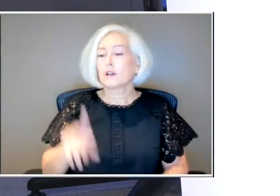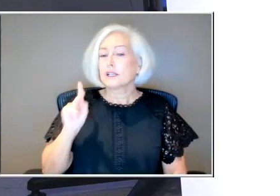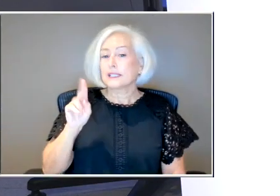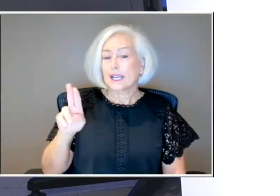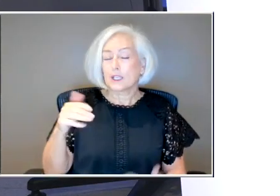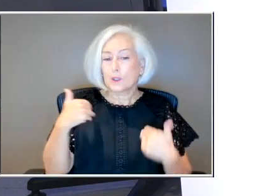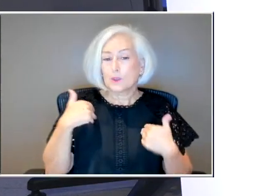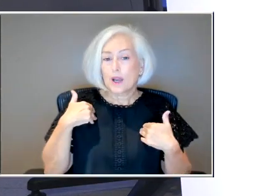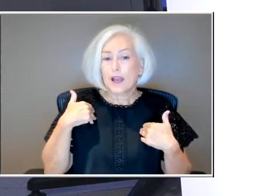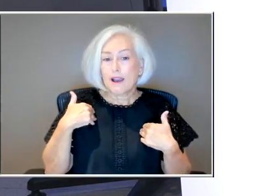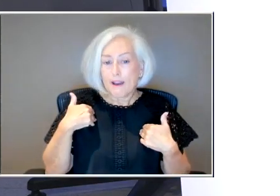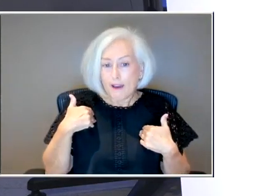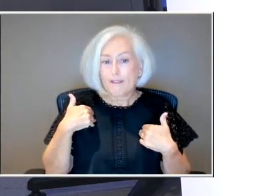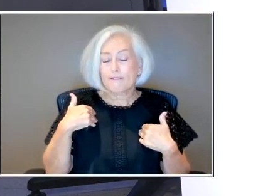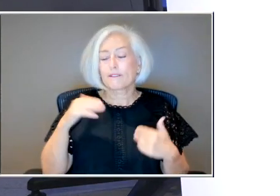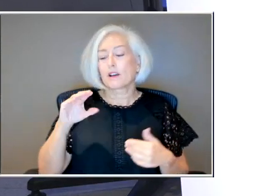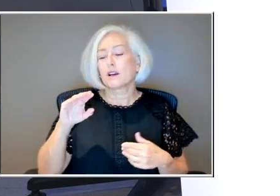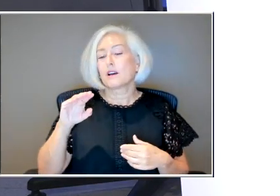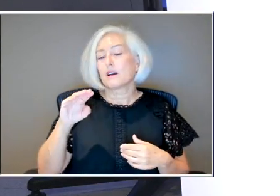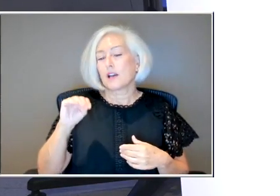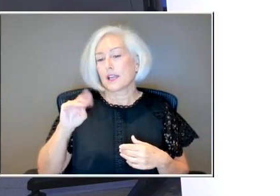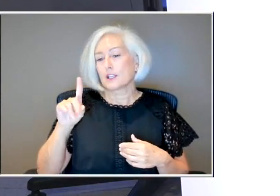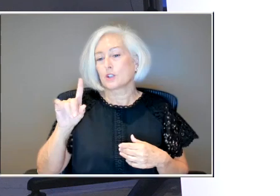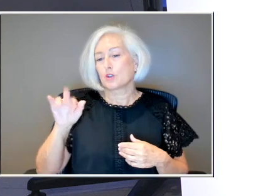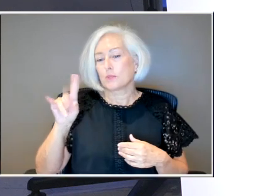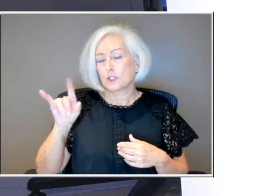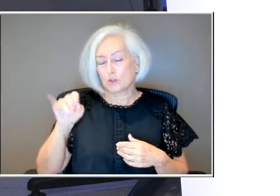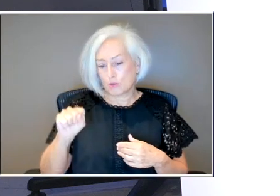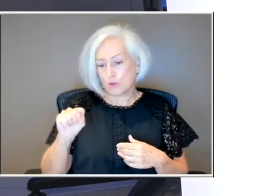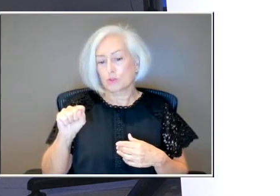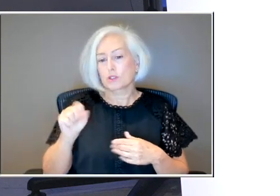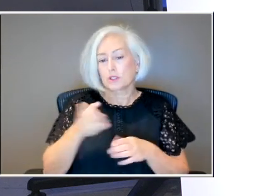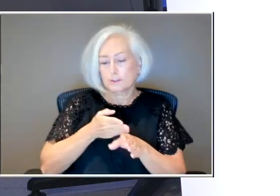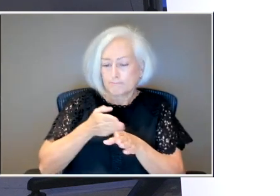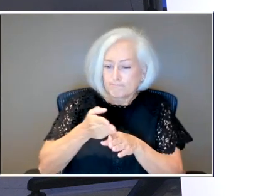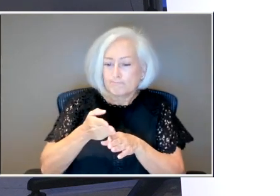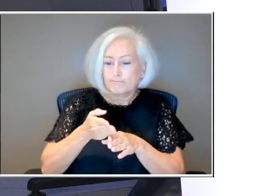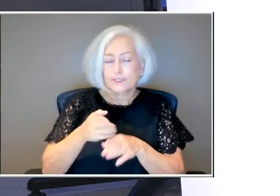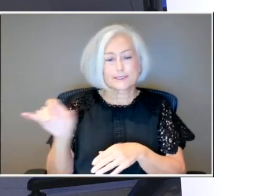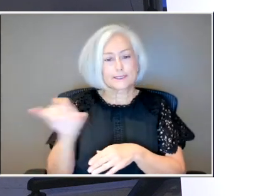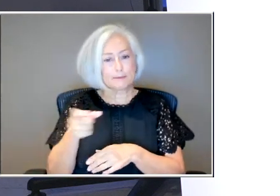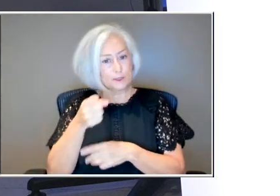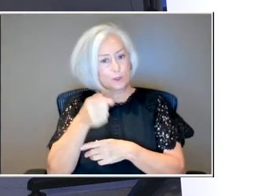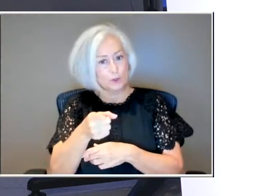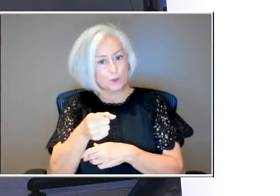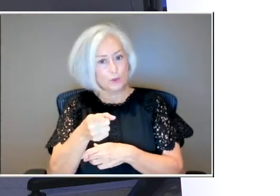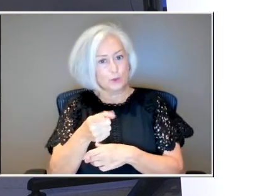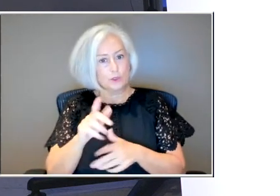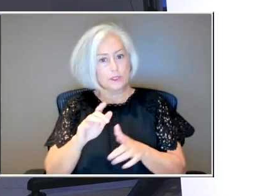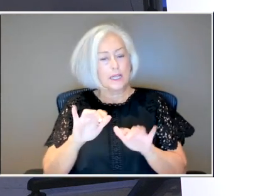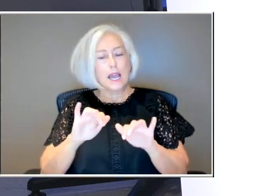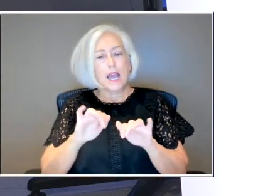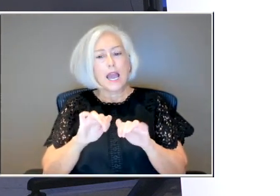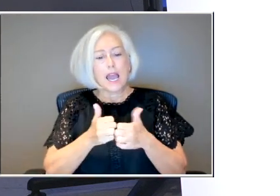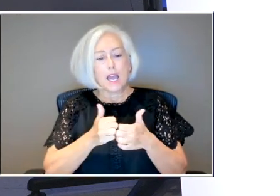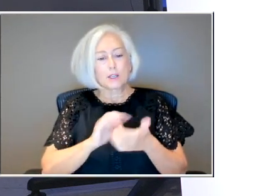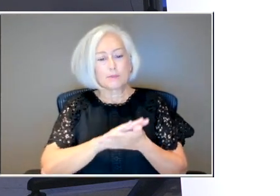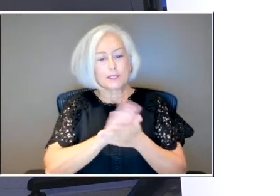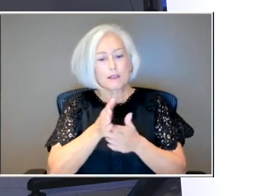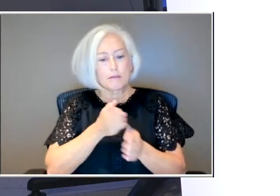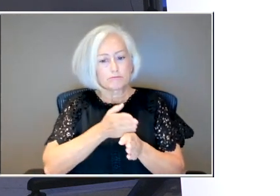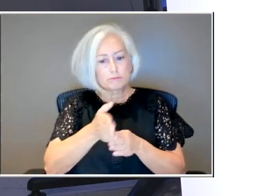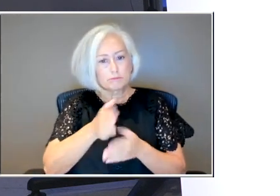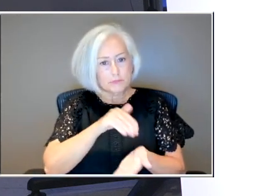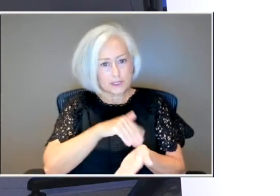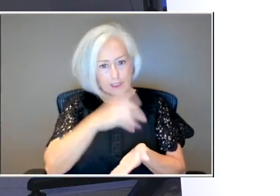does that help in really making a proper diagnosis when you have that kind of specialty? And then, of course, how does that impact getting the right treatment?